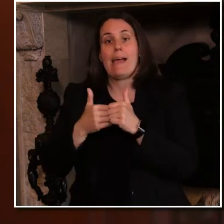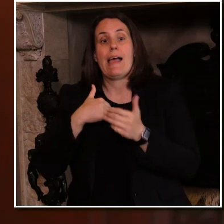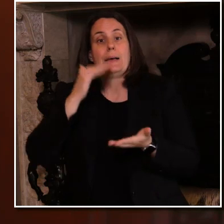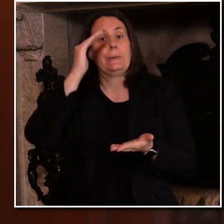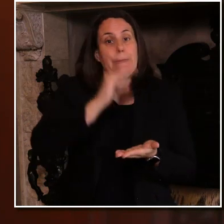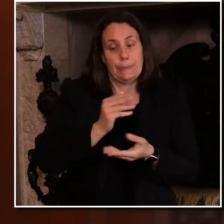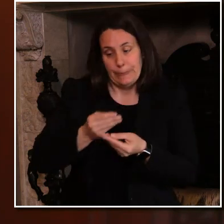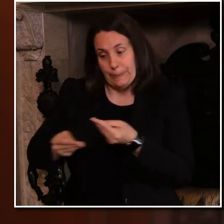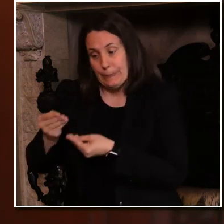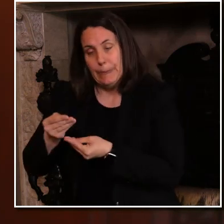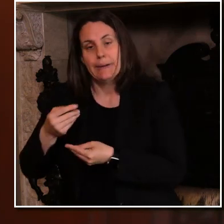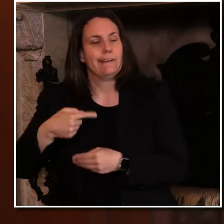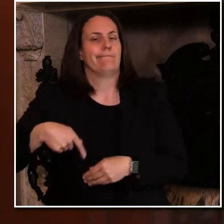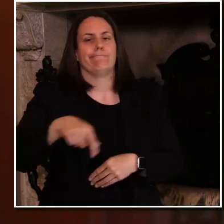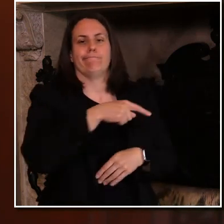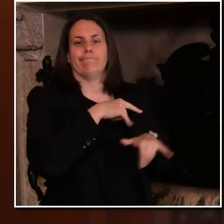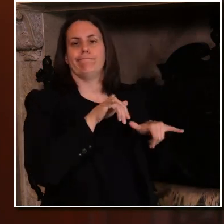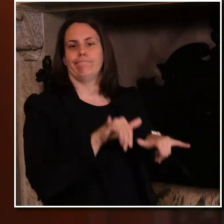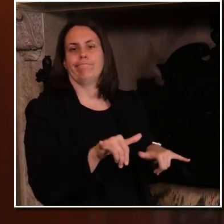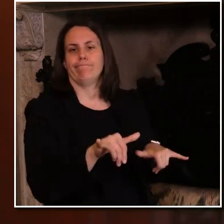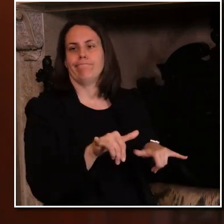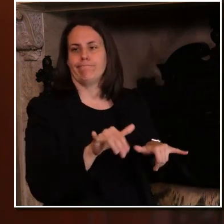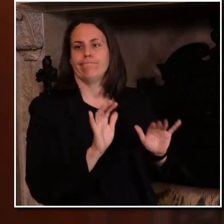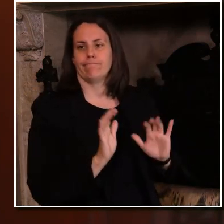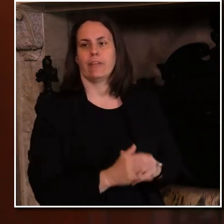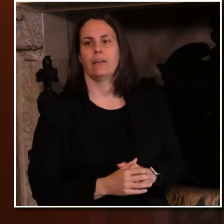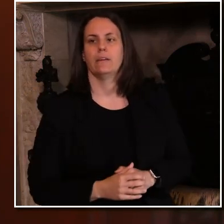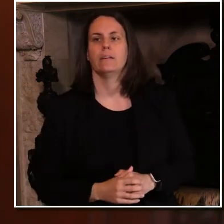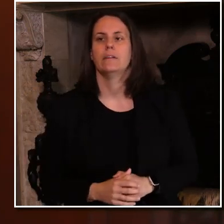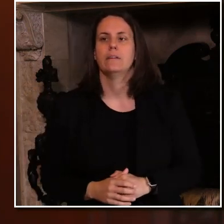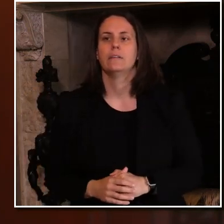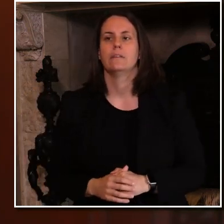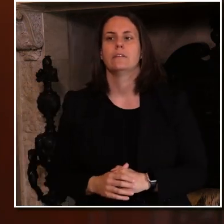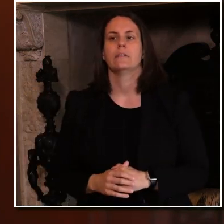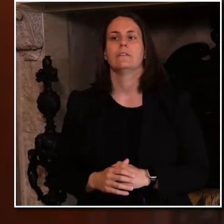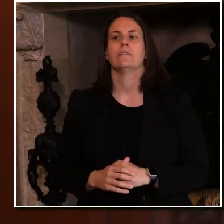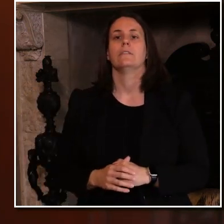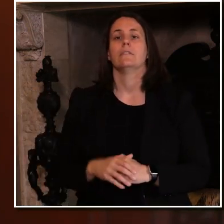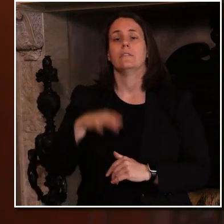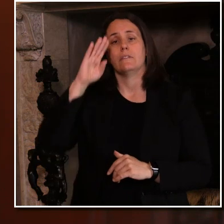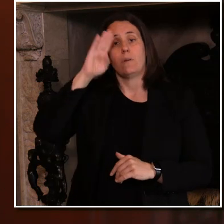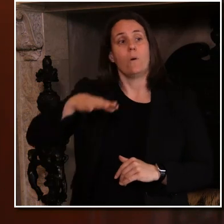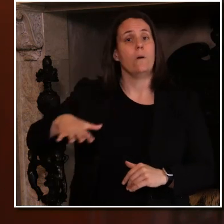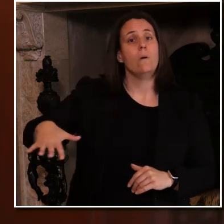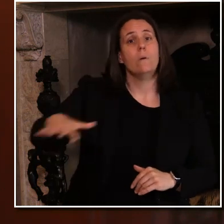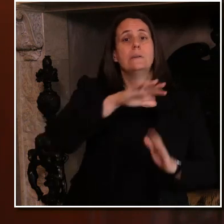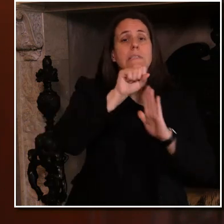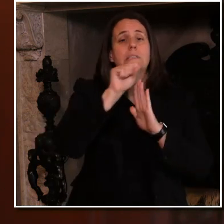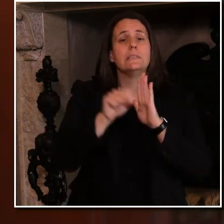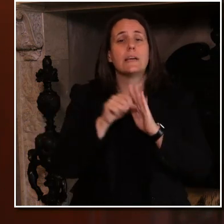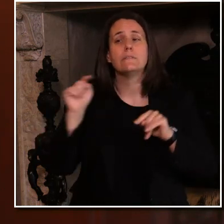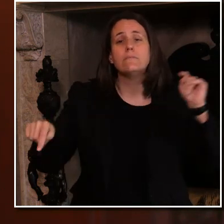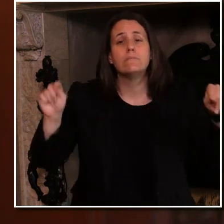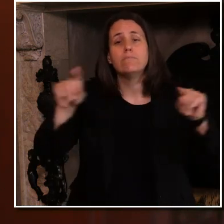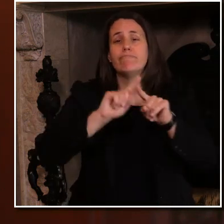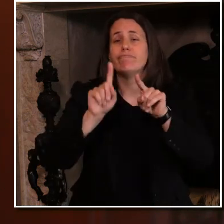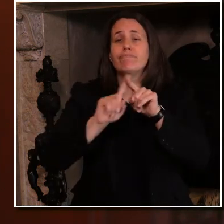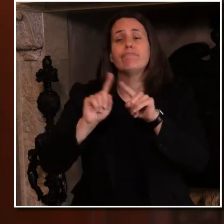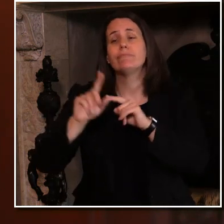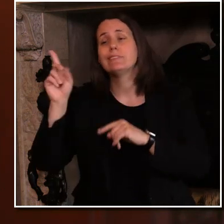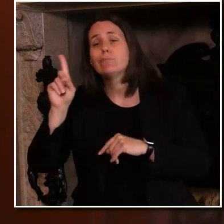where Democrats in the legislature are working with Republican Governor Mike DeWine, or to Minnesota, where Republicans